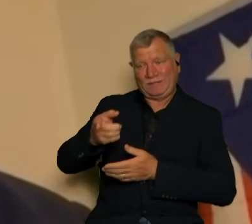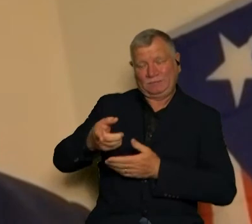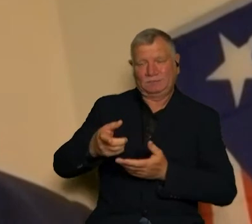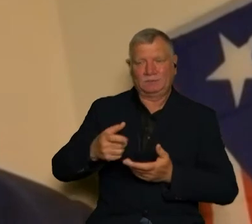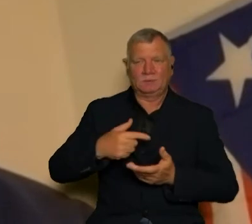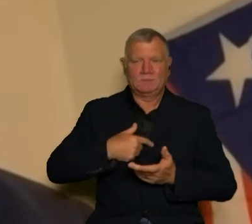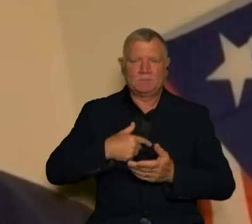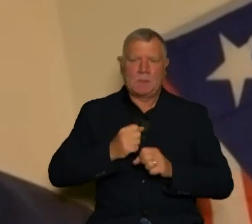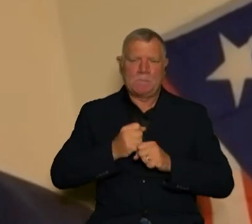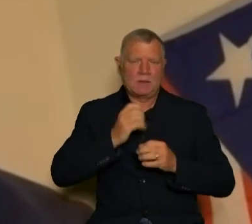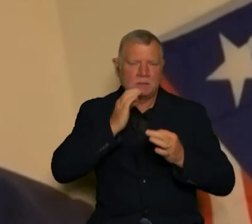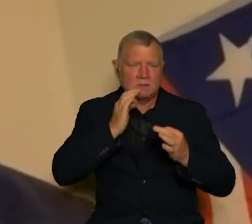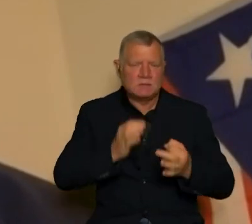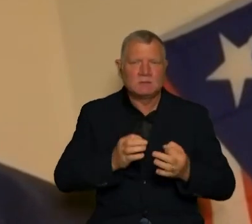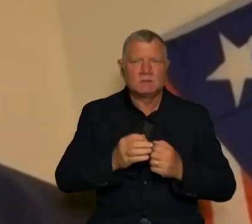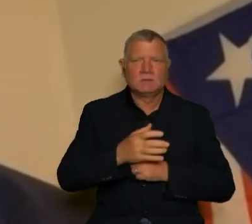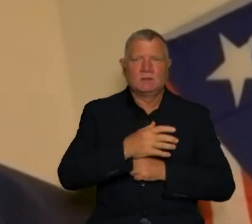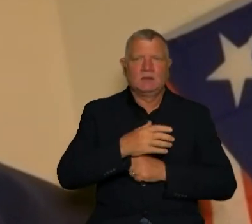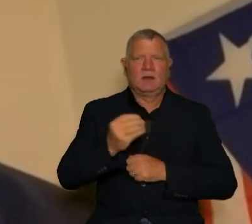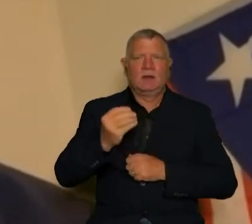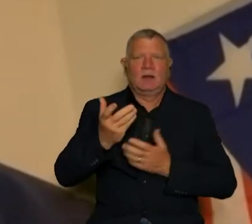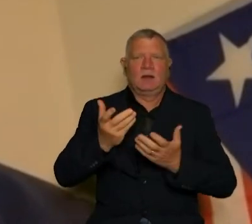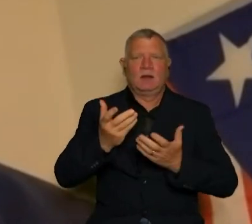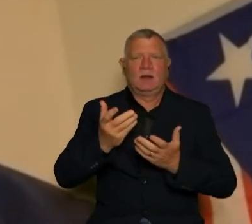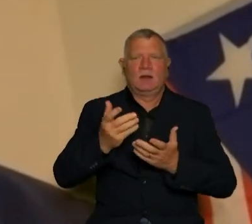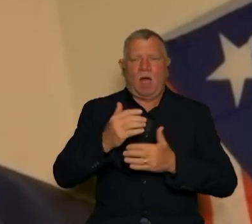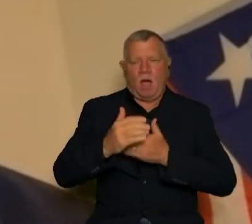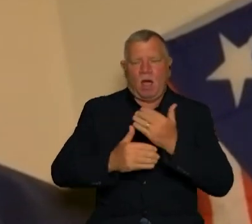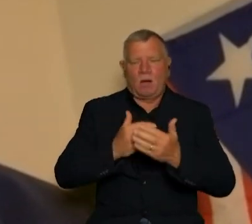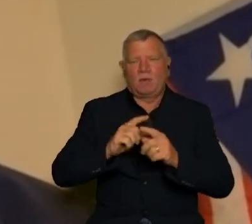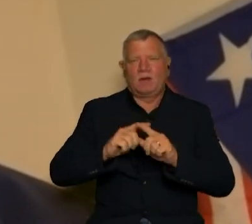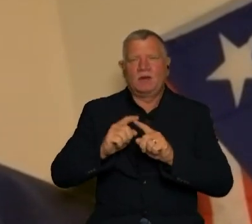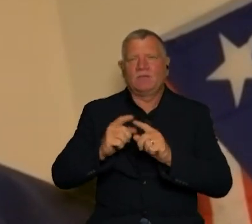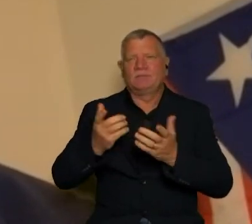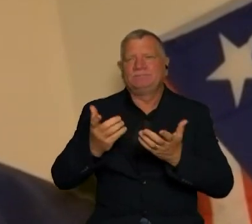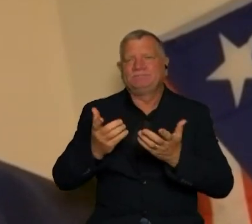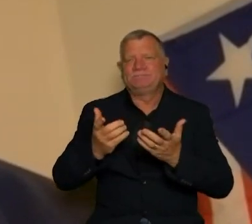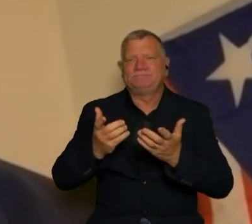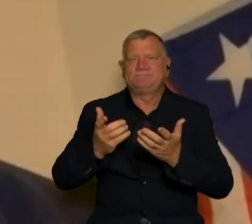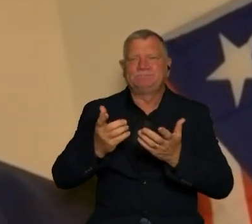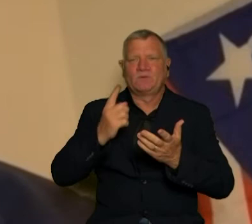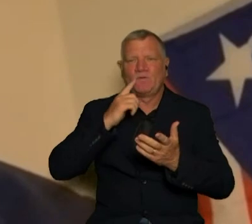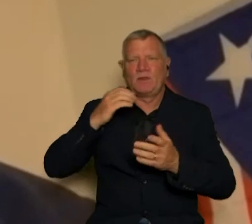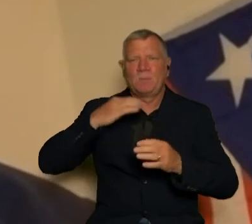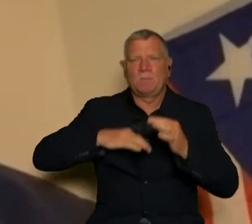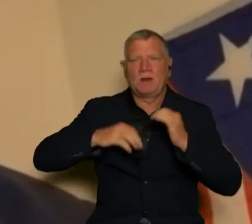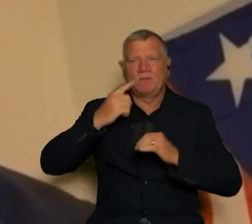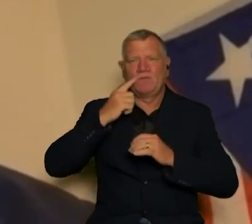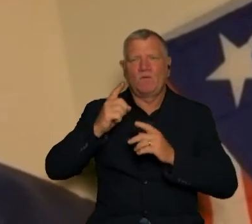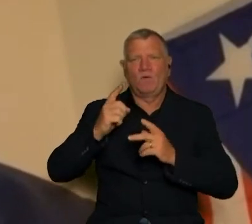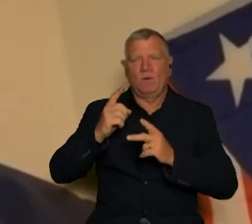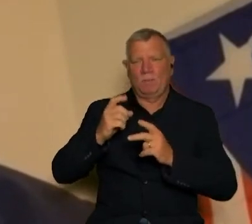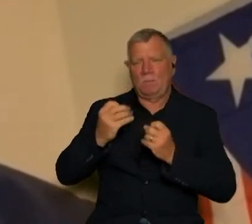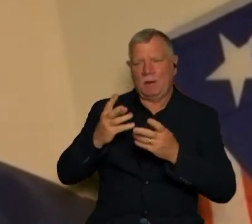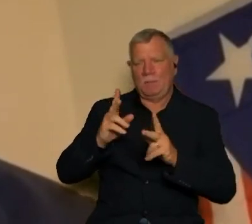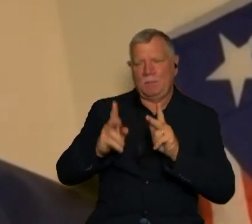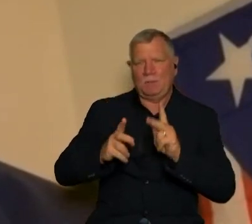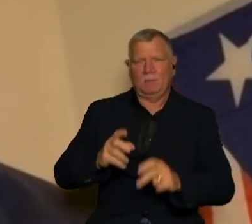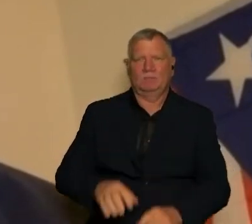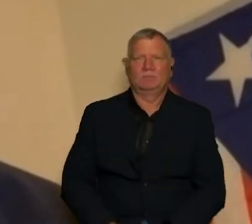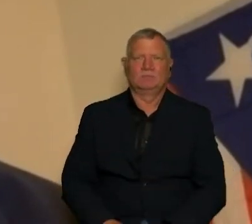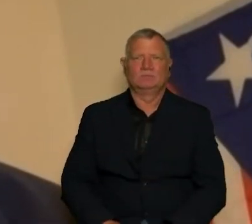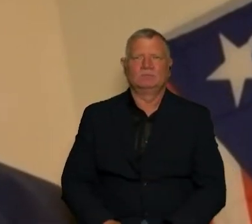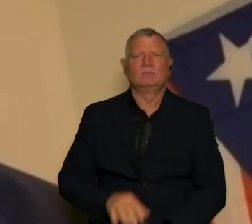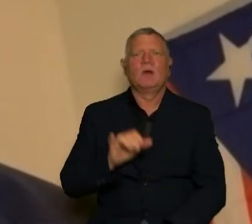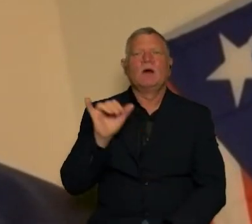And you're making decisions and operating many people for the benefit of many people. I've